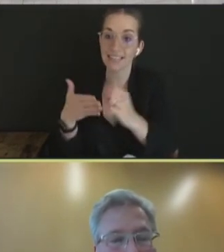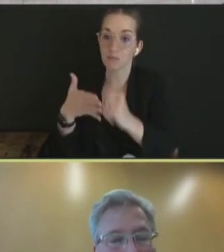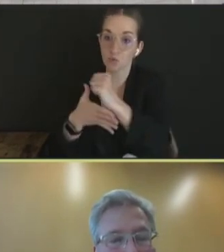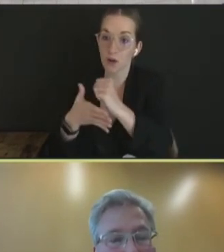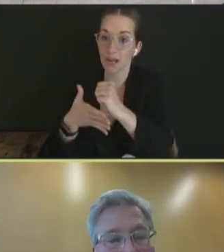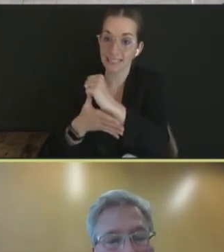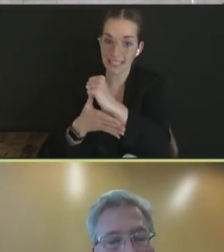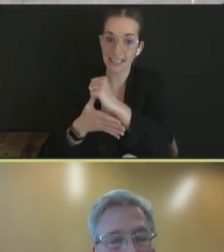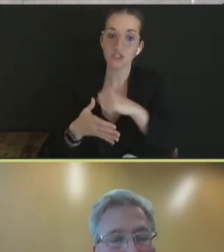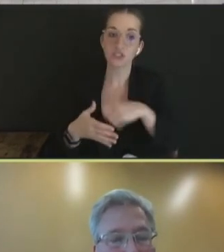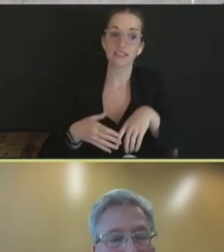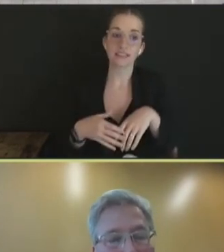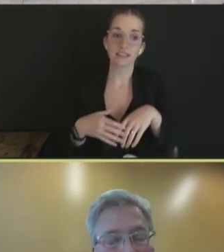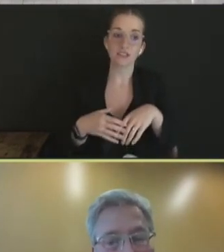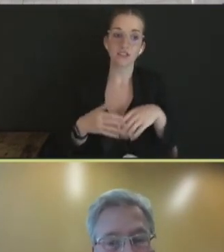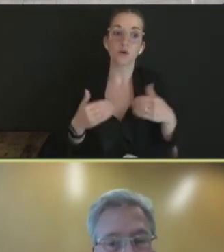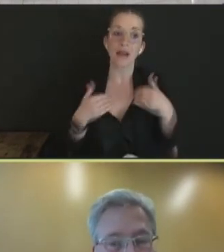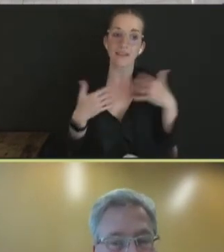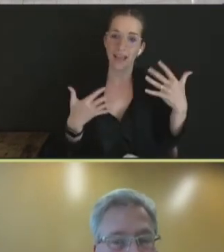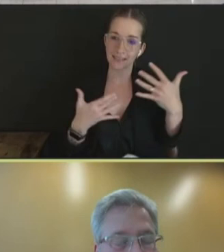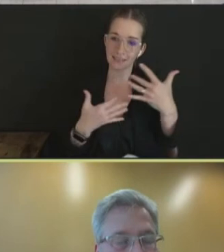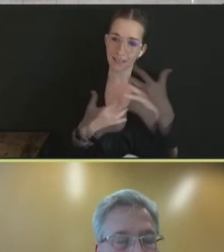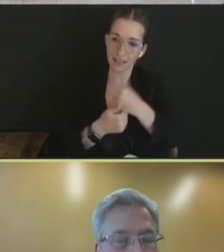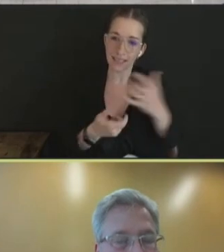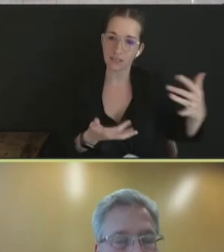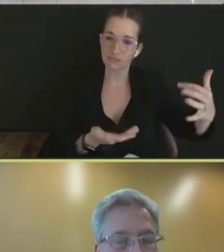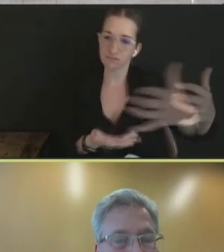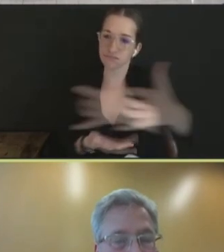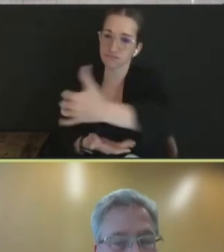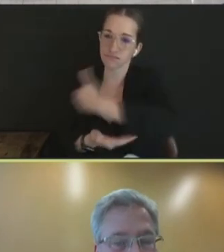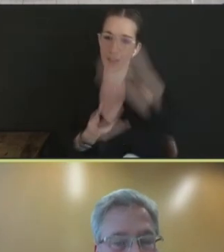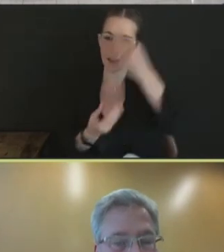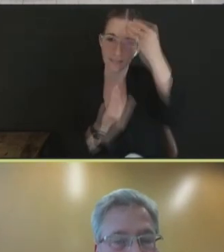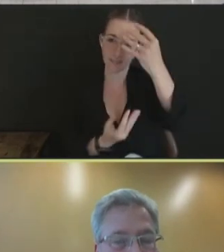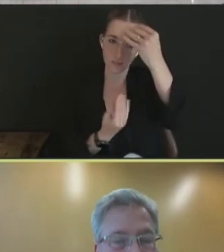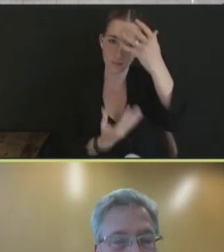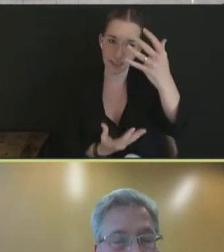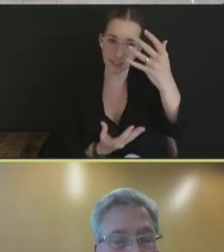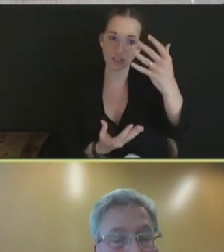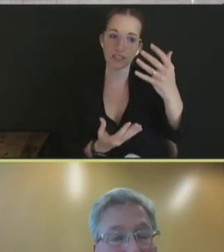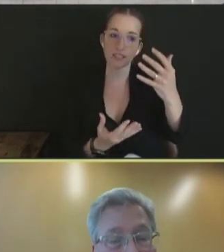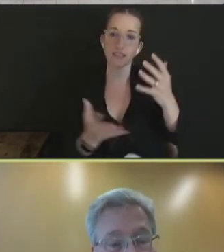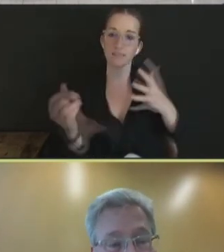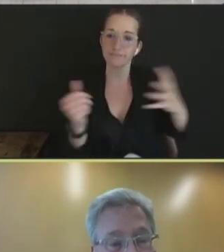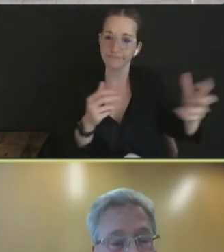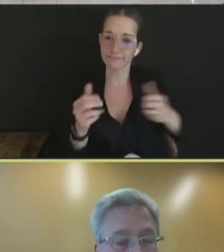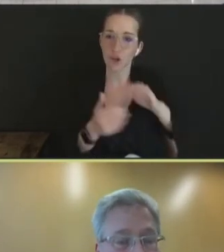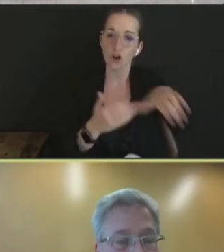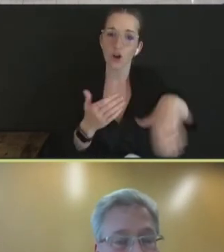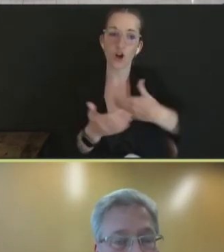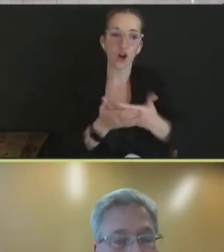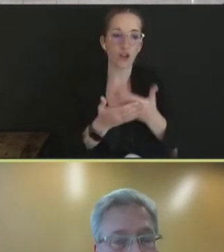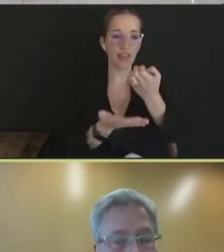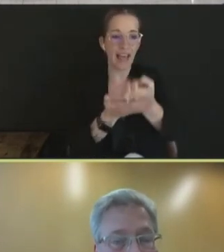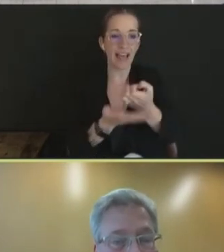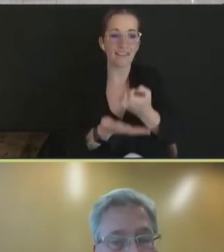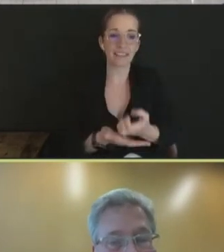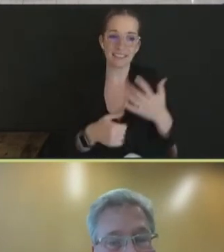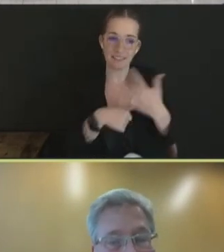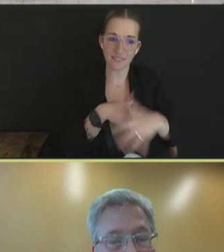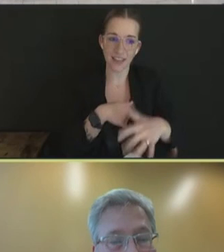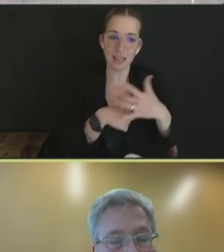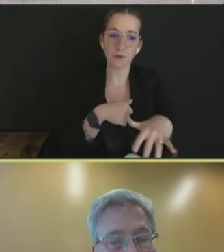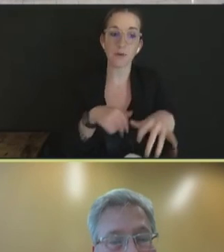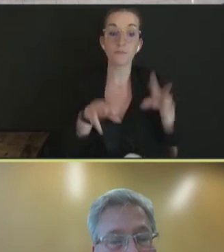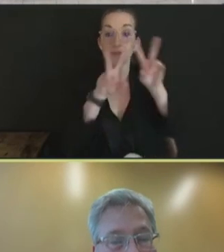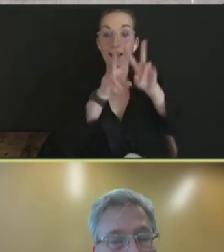of all, there was a consolidation of information, gaining the available evidence base, assessing the quality